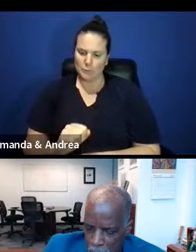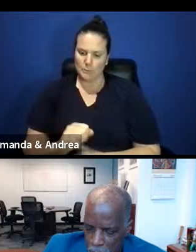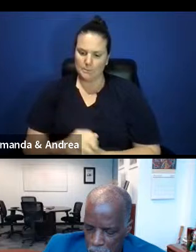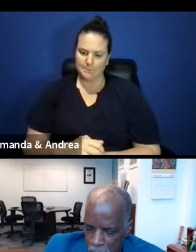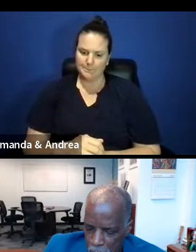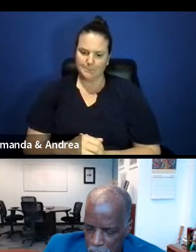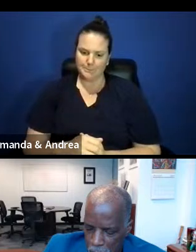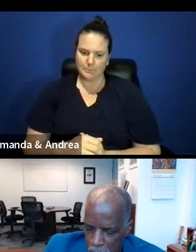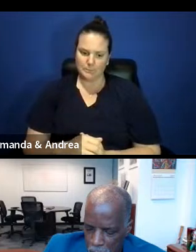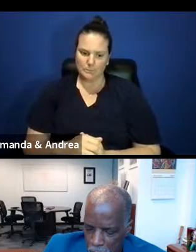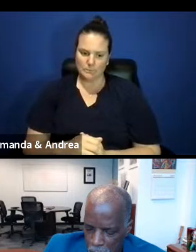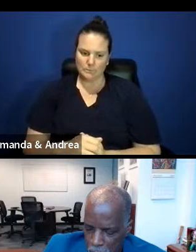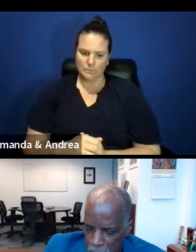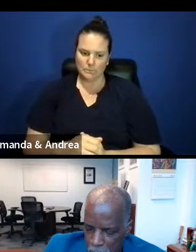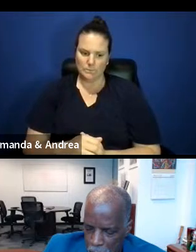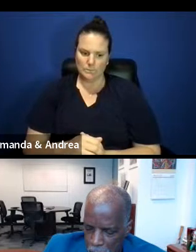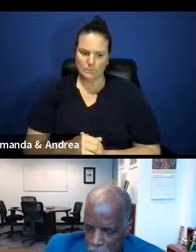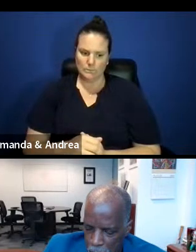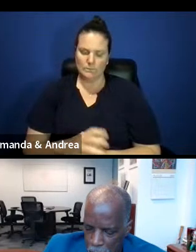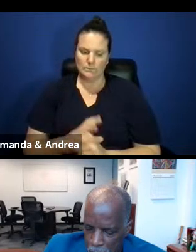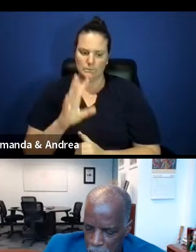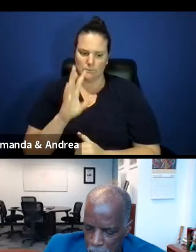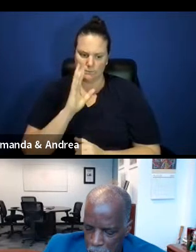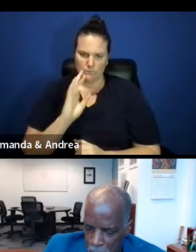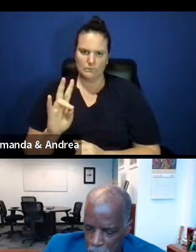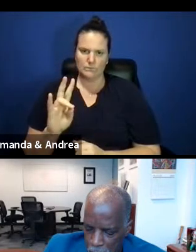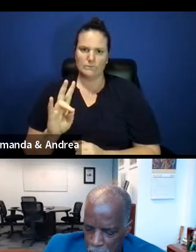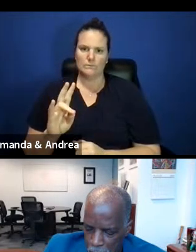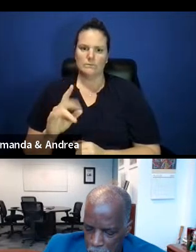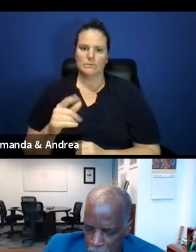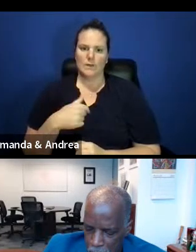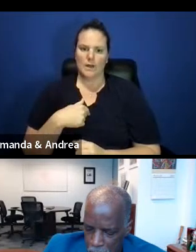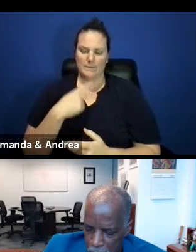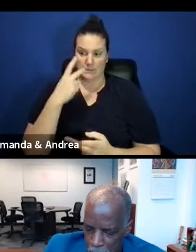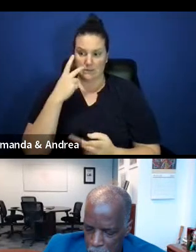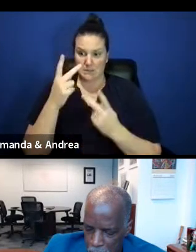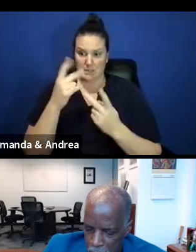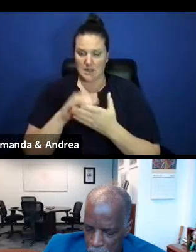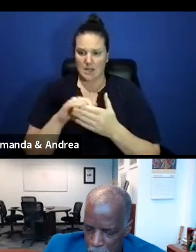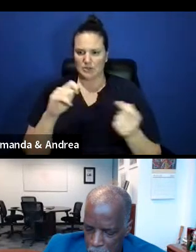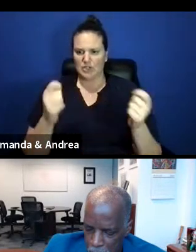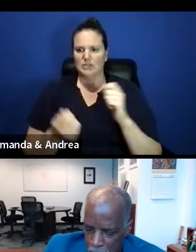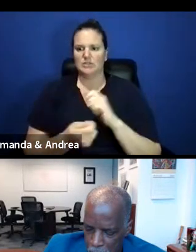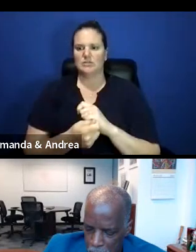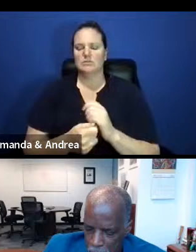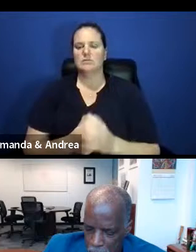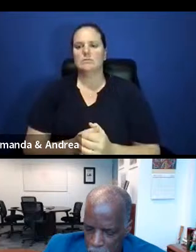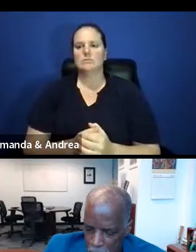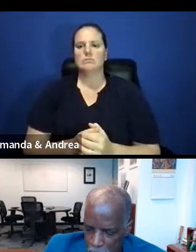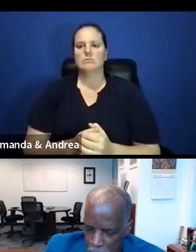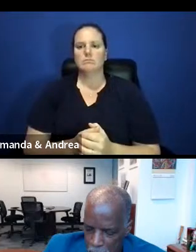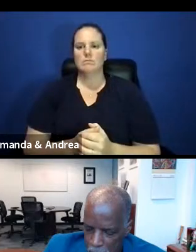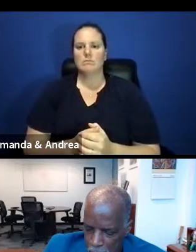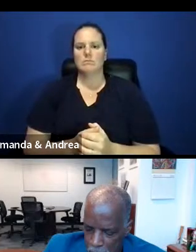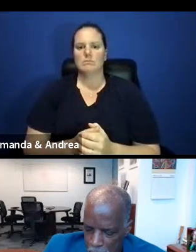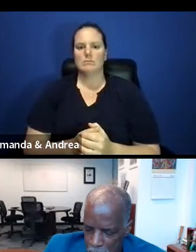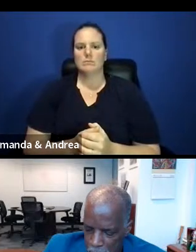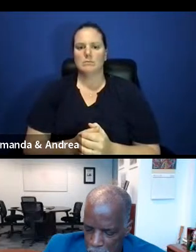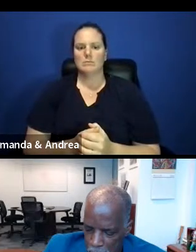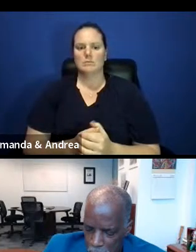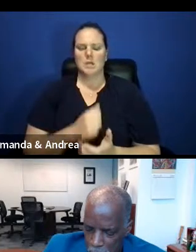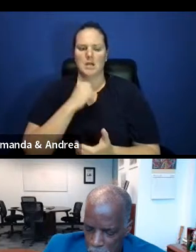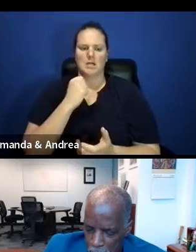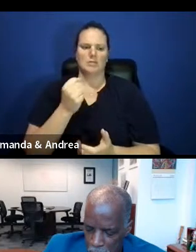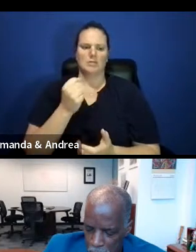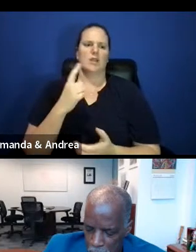and 7 years old, and I've seen the changes, even though I did not understand